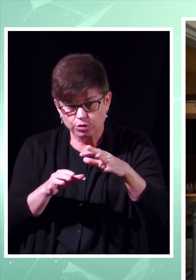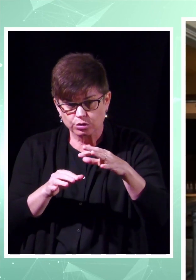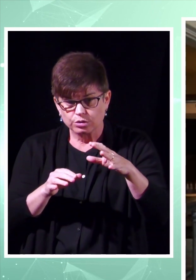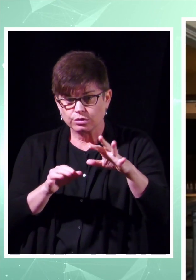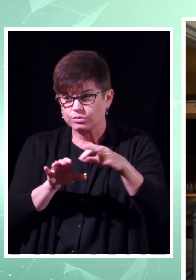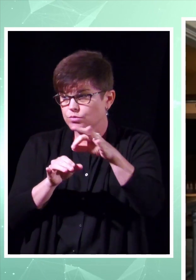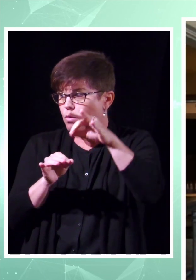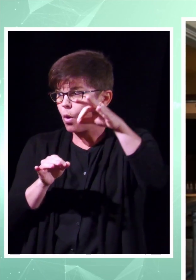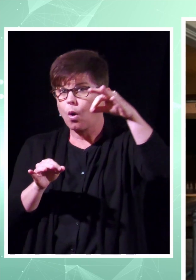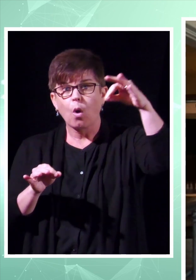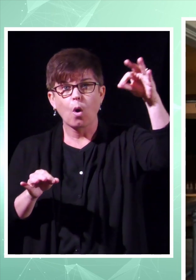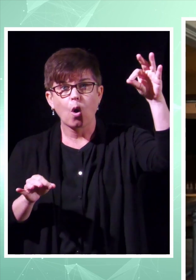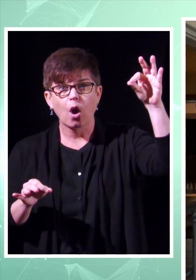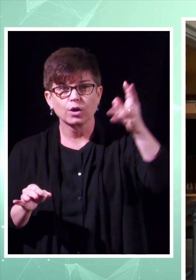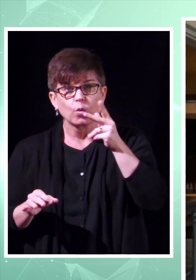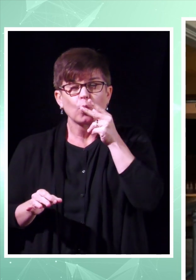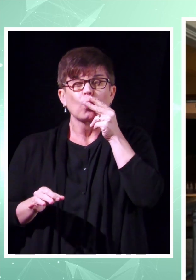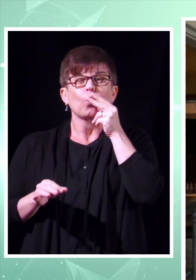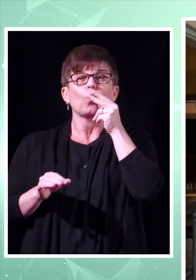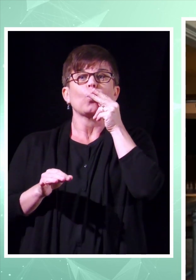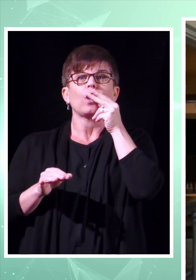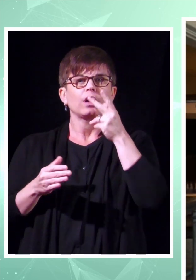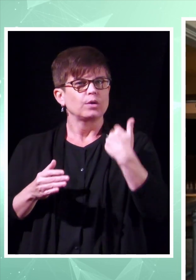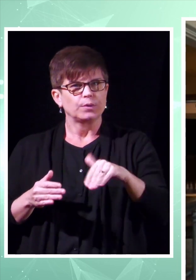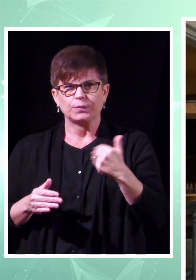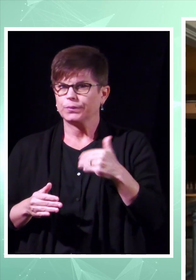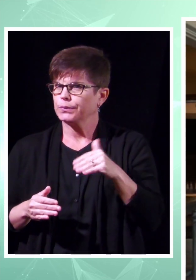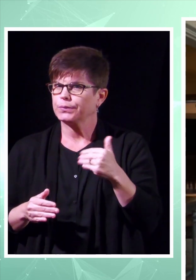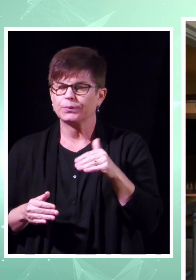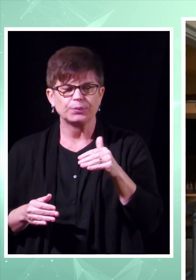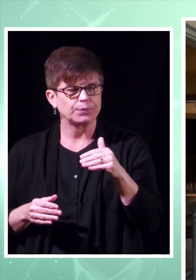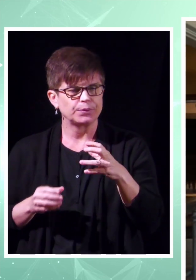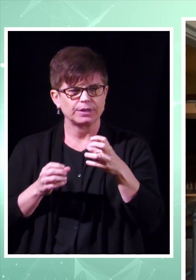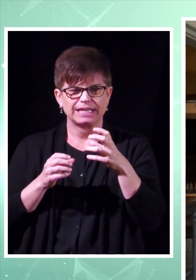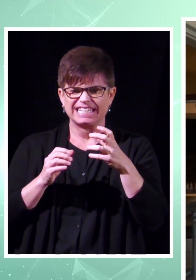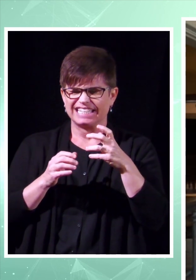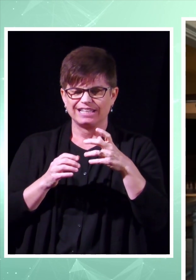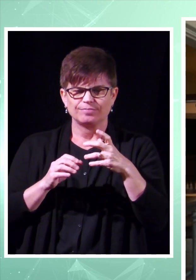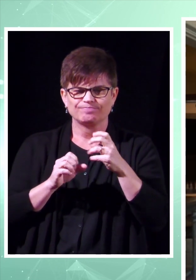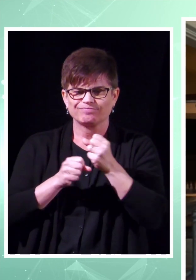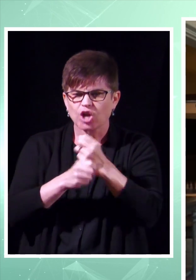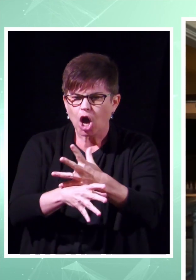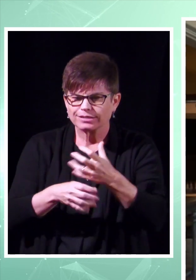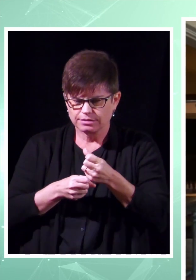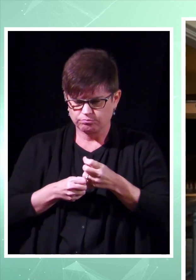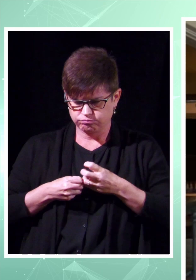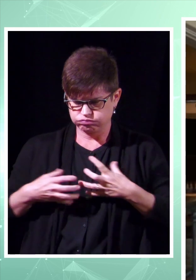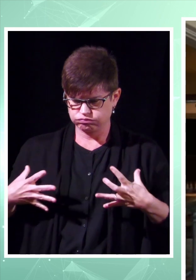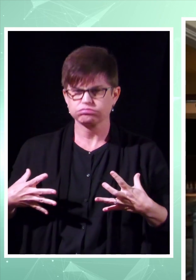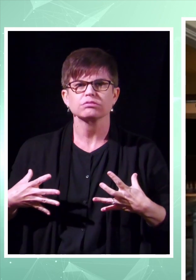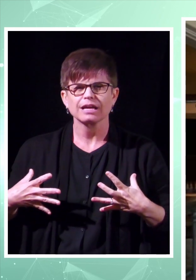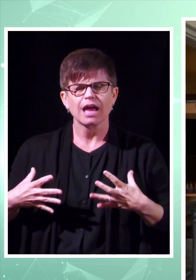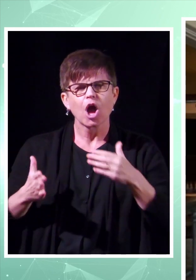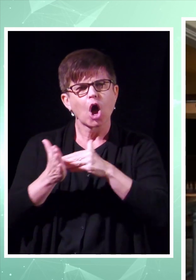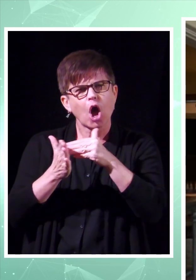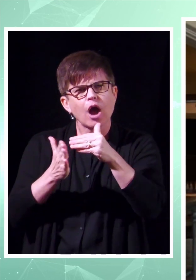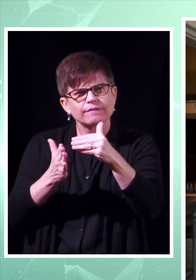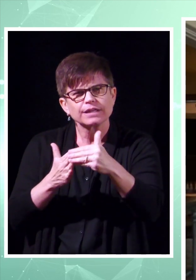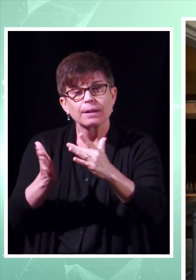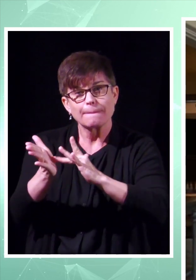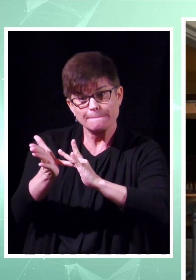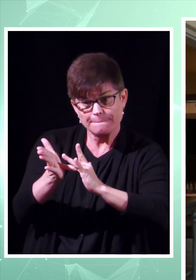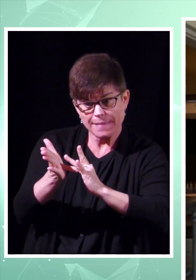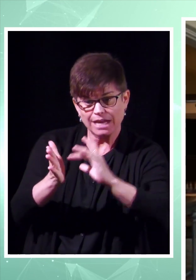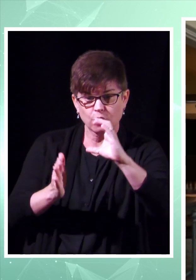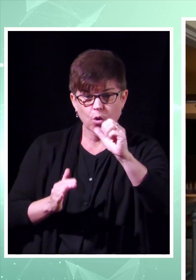that smoke, that's super, super pro-inflammatory. And so, whereas I oftentimes recommend medical cannabis